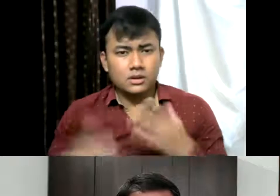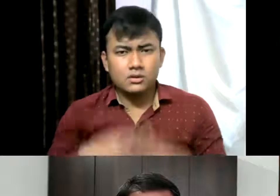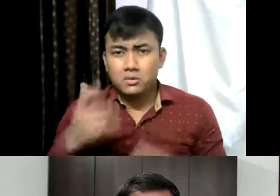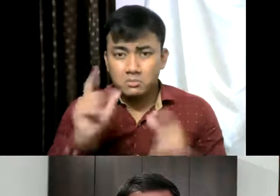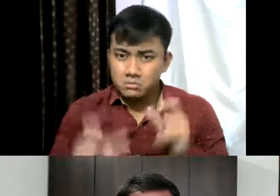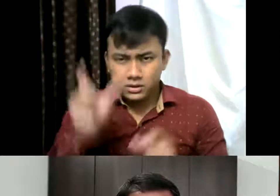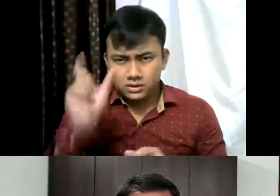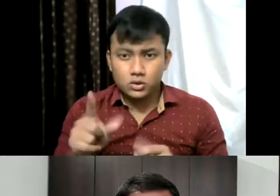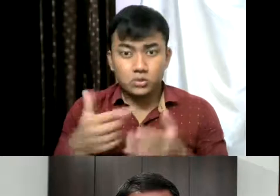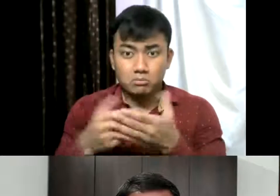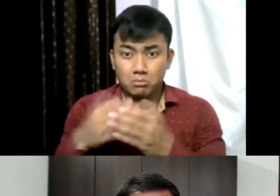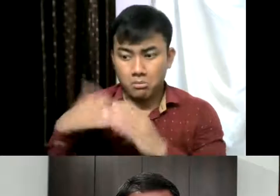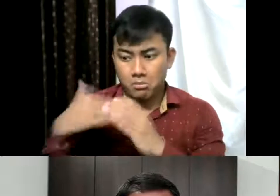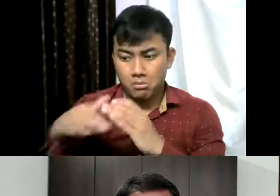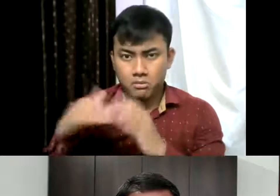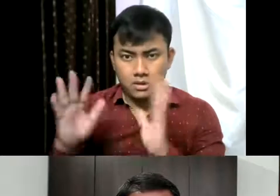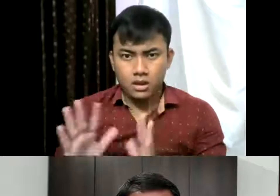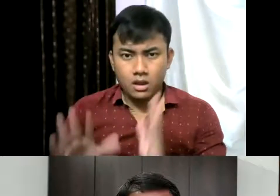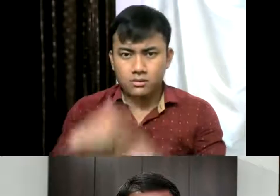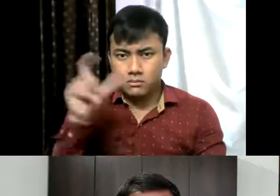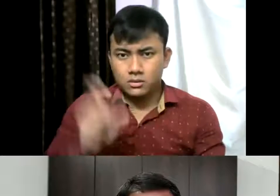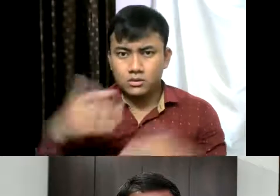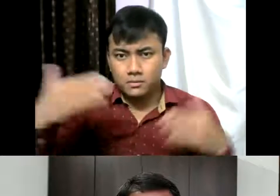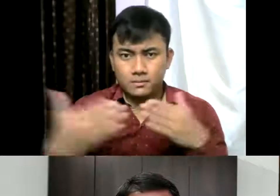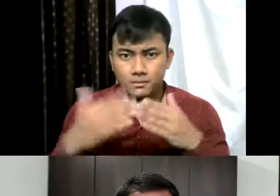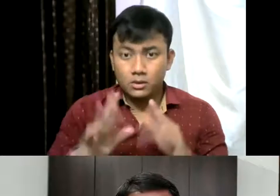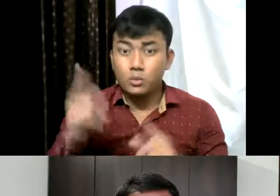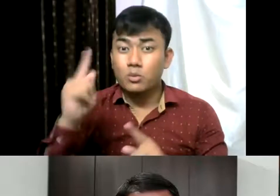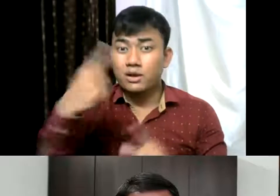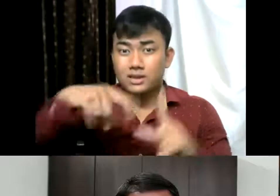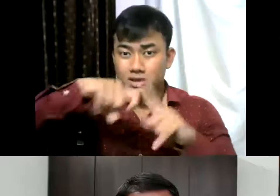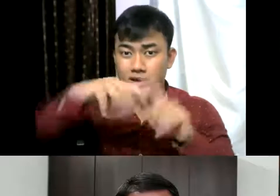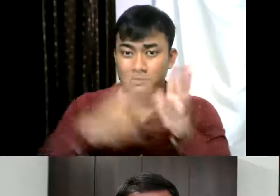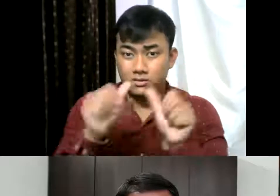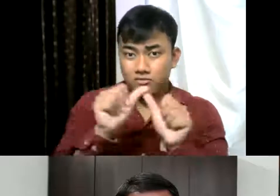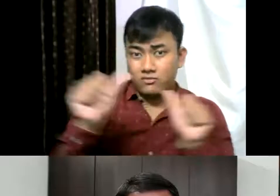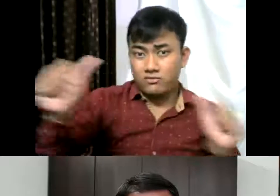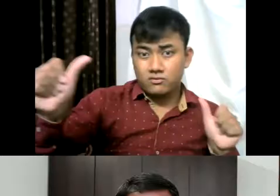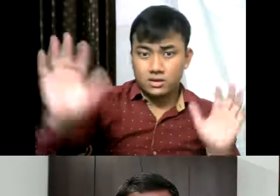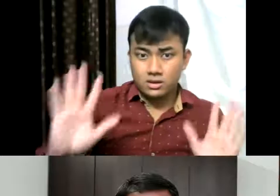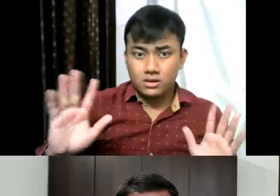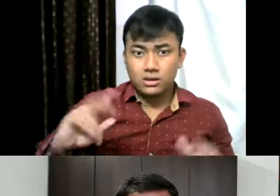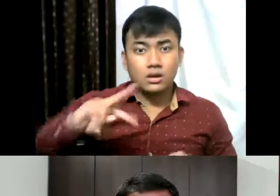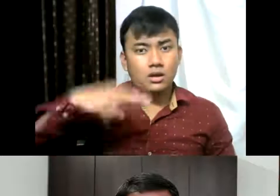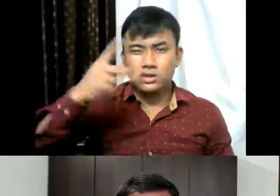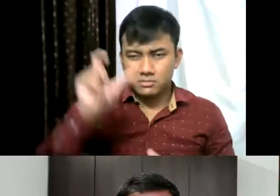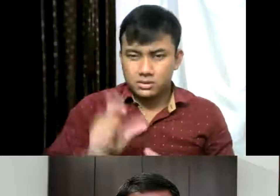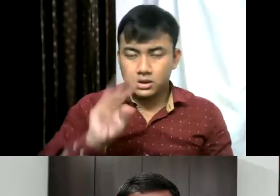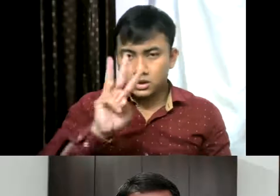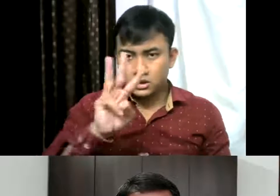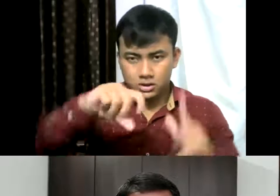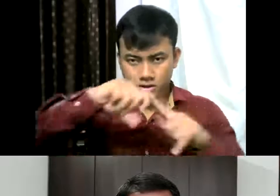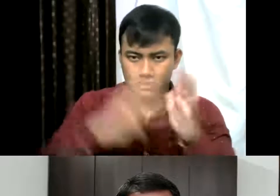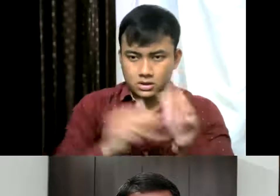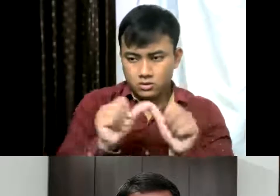somebody, right? And you met somebody who is just 1 kilometer away from you, and another person who is, say, 3 kilometers away from you. You